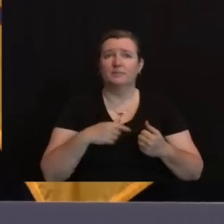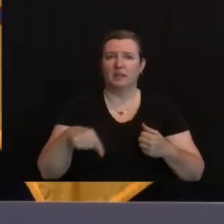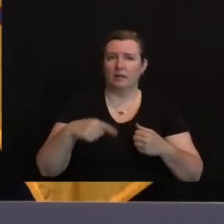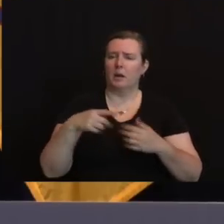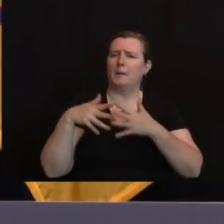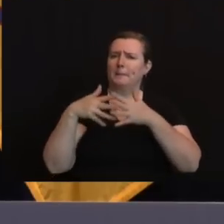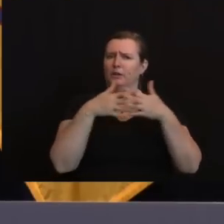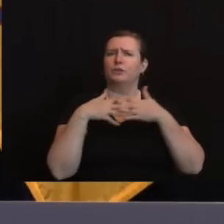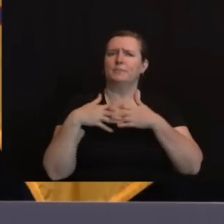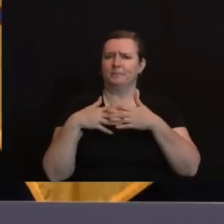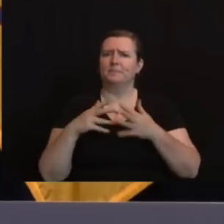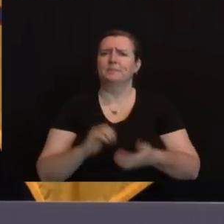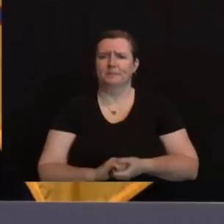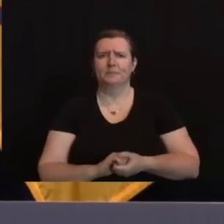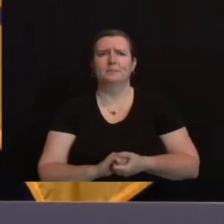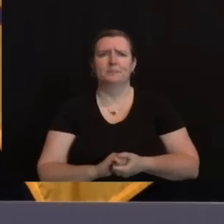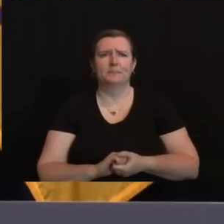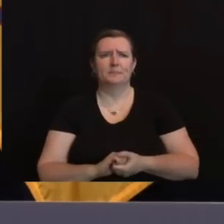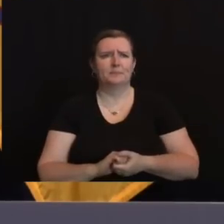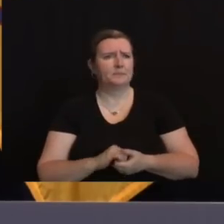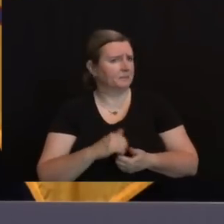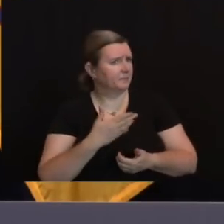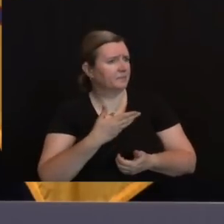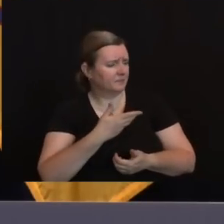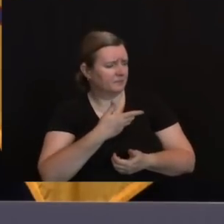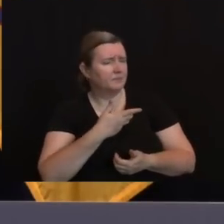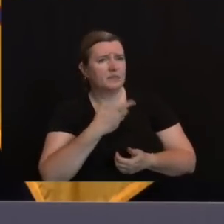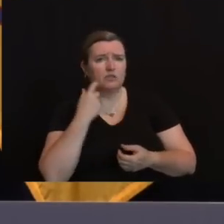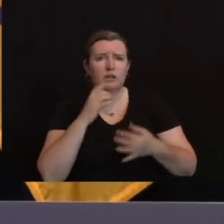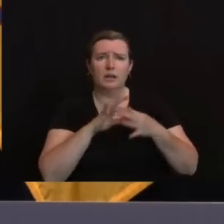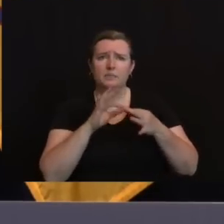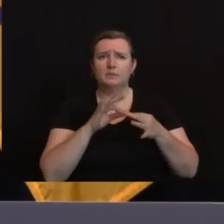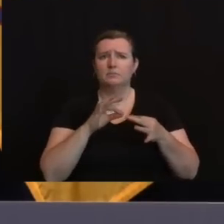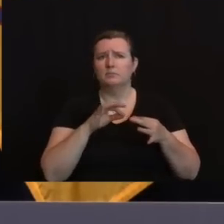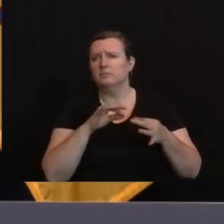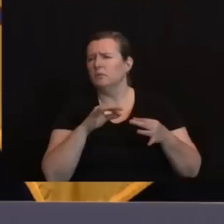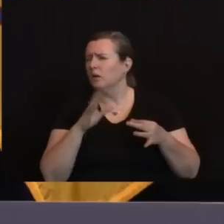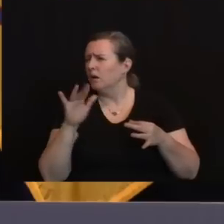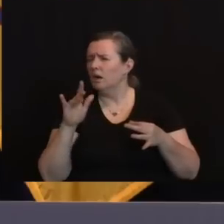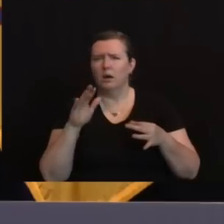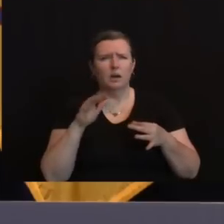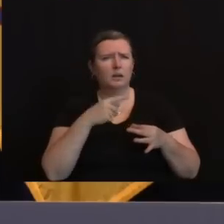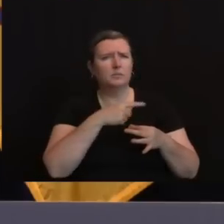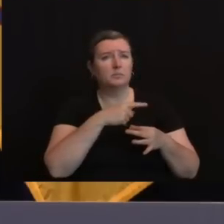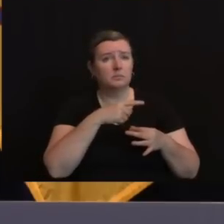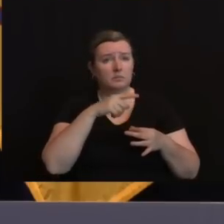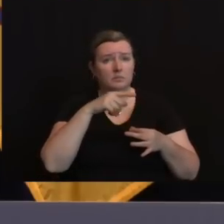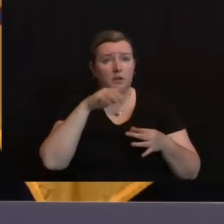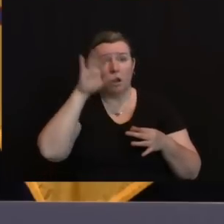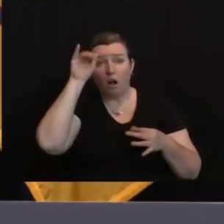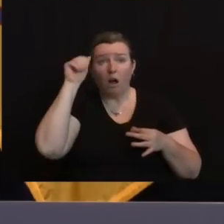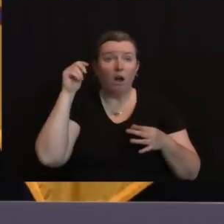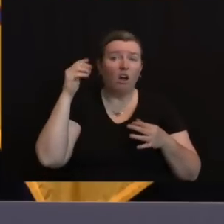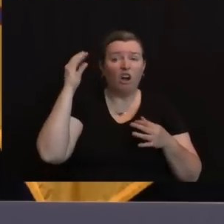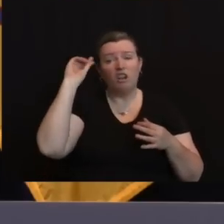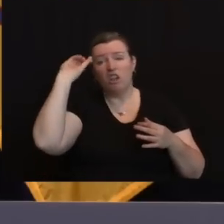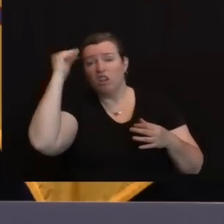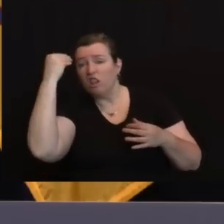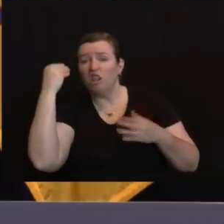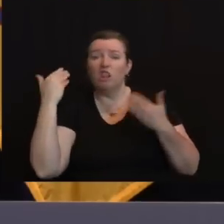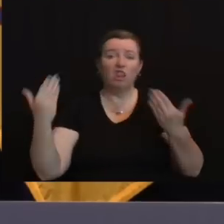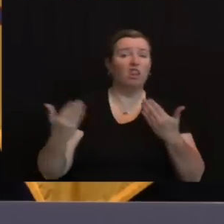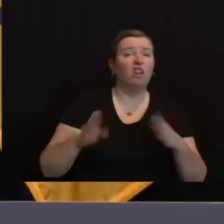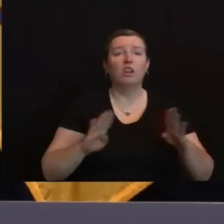one specific to that last set of comments and one more broadly on knucklehead behavior. The specific one, you made the